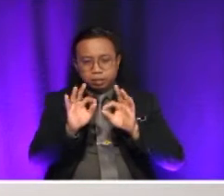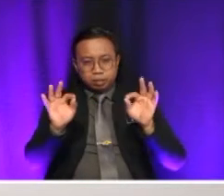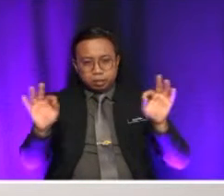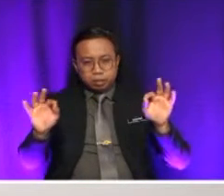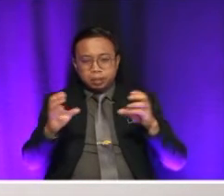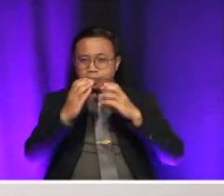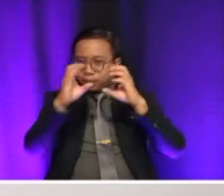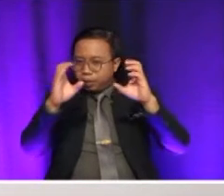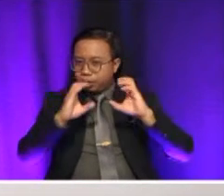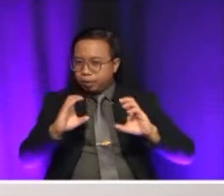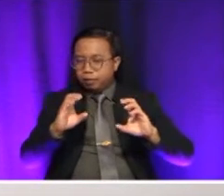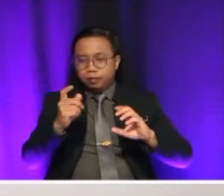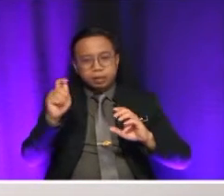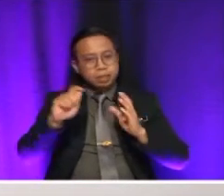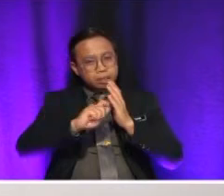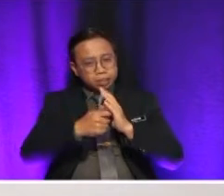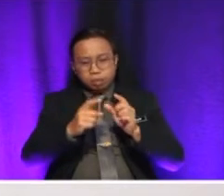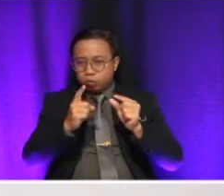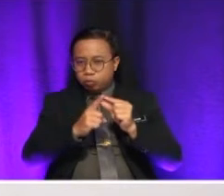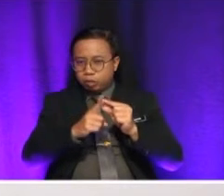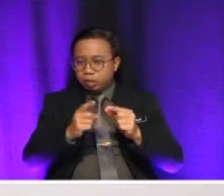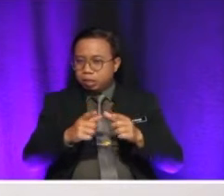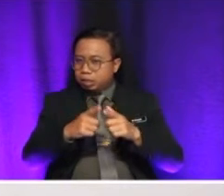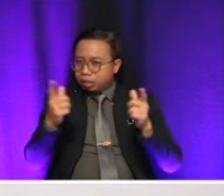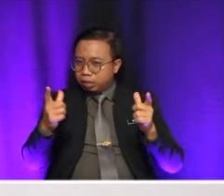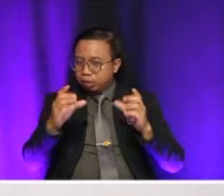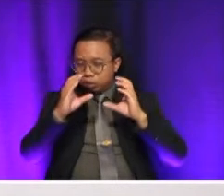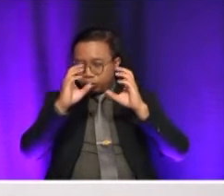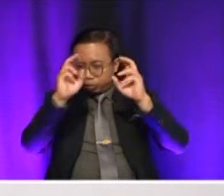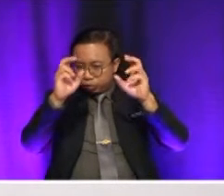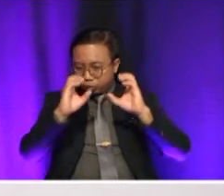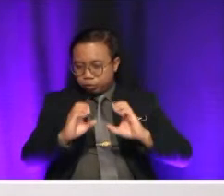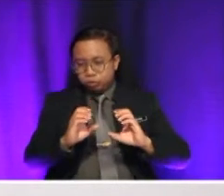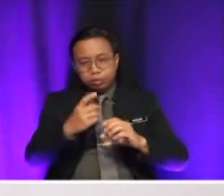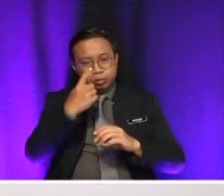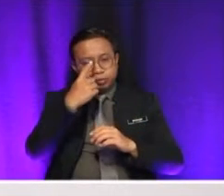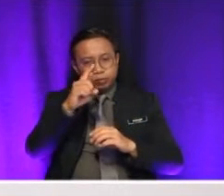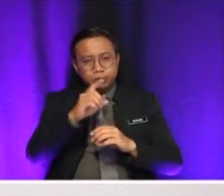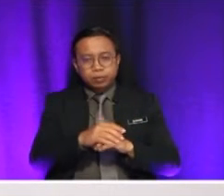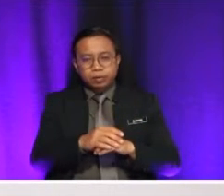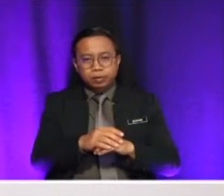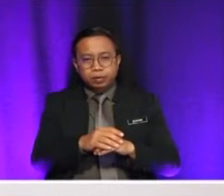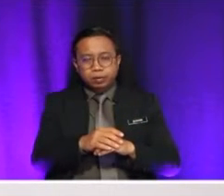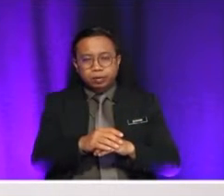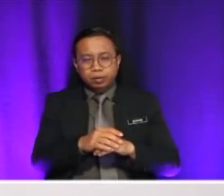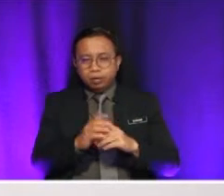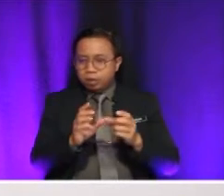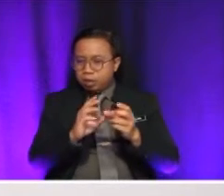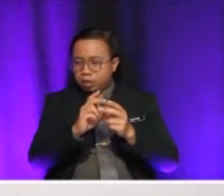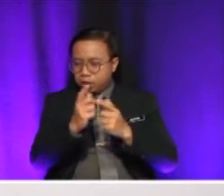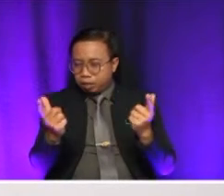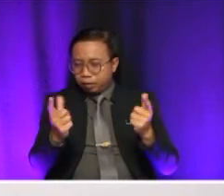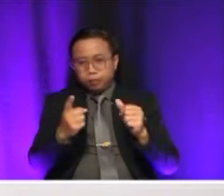paragraph, the keyword is another solution, which shows that something that contrasts about the